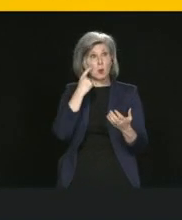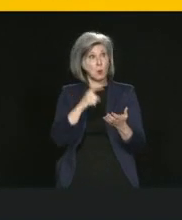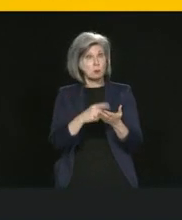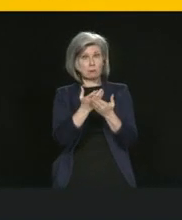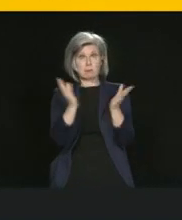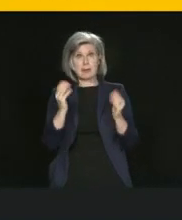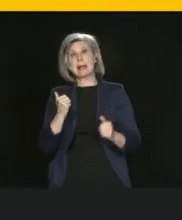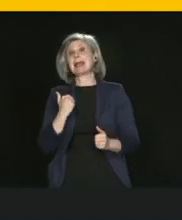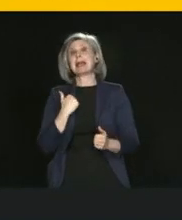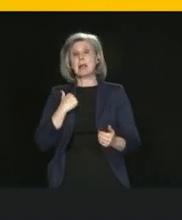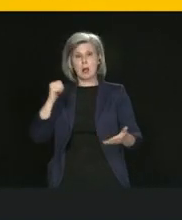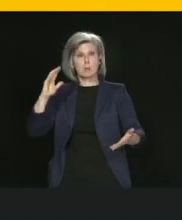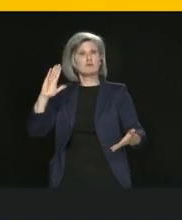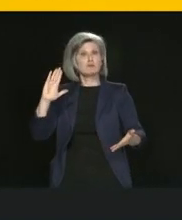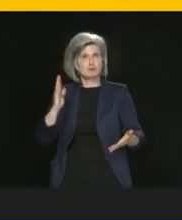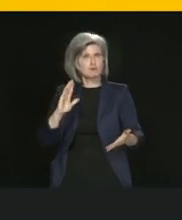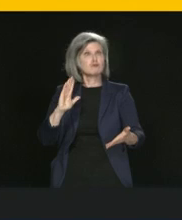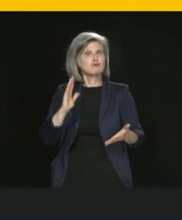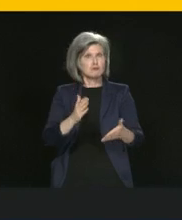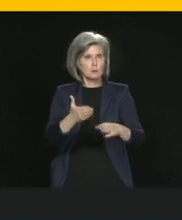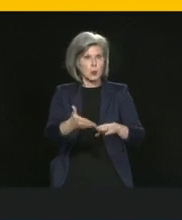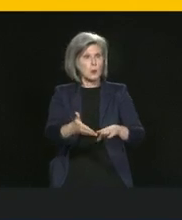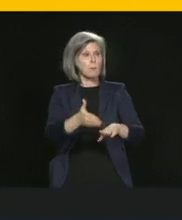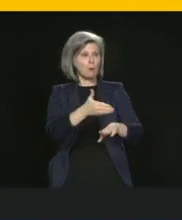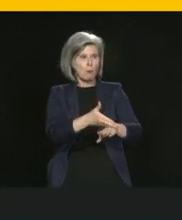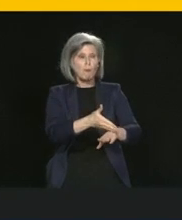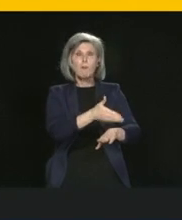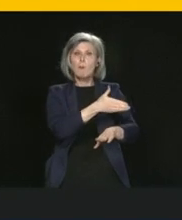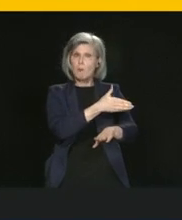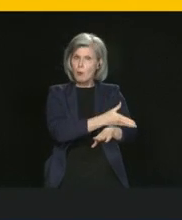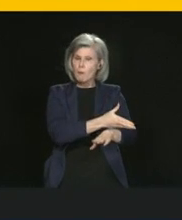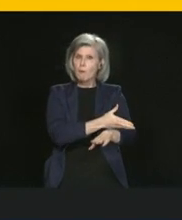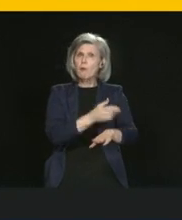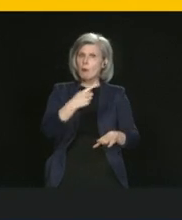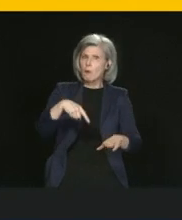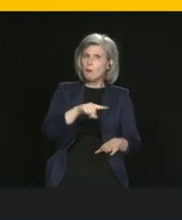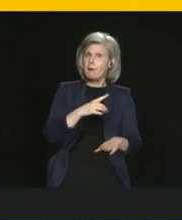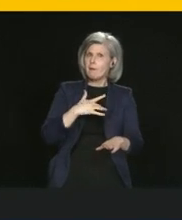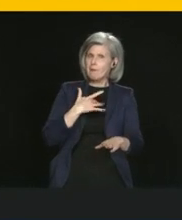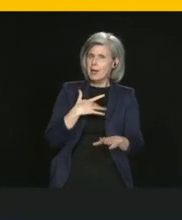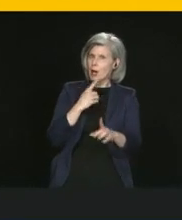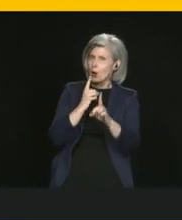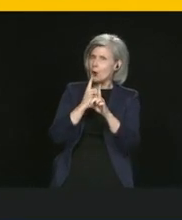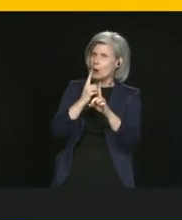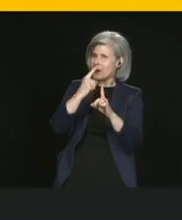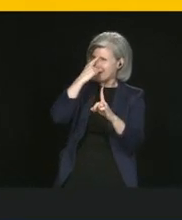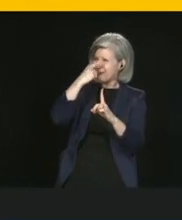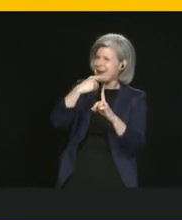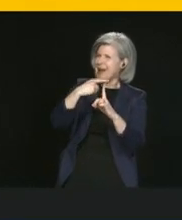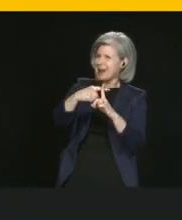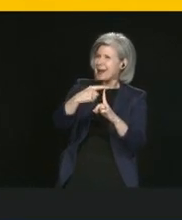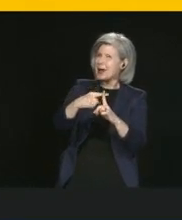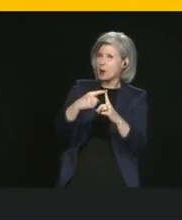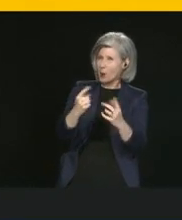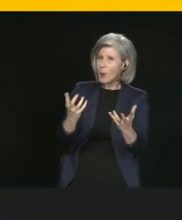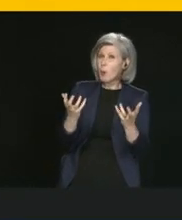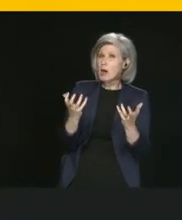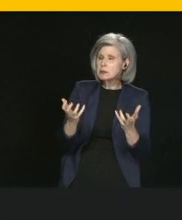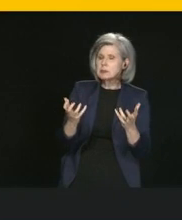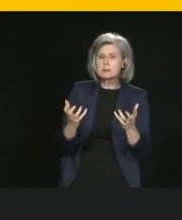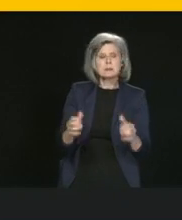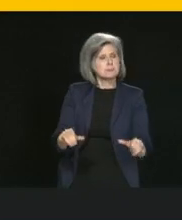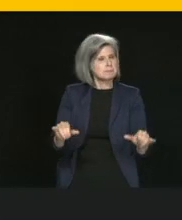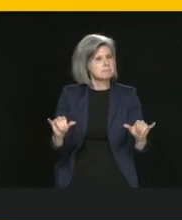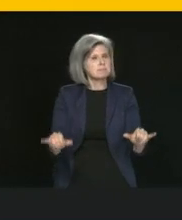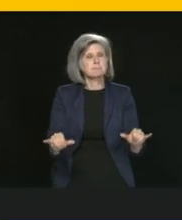these hopeful signs, this is the part where we gather our strength and resolve to continue our efforts. Because it may only